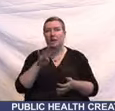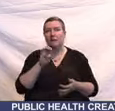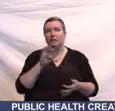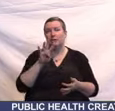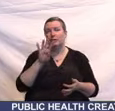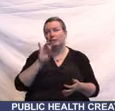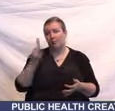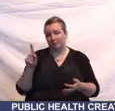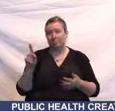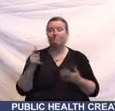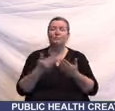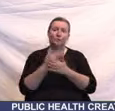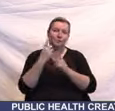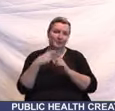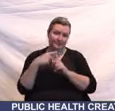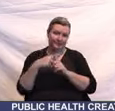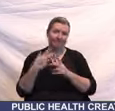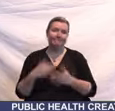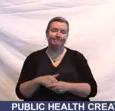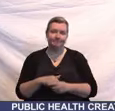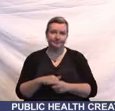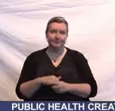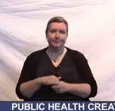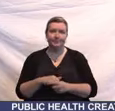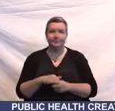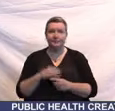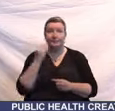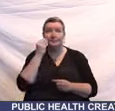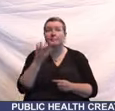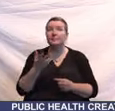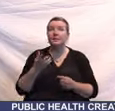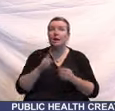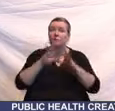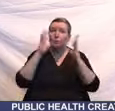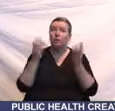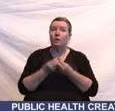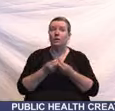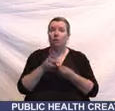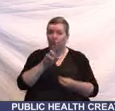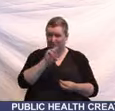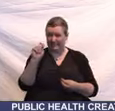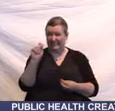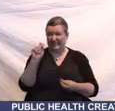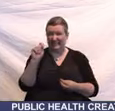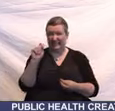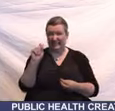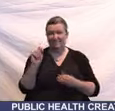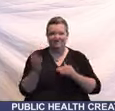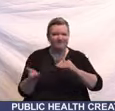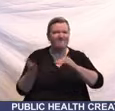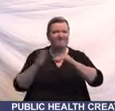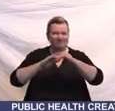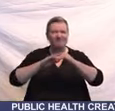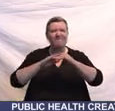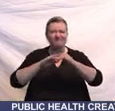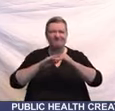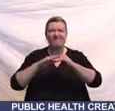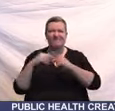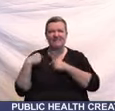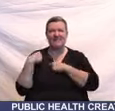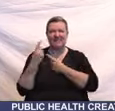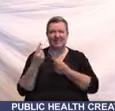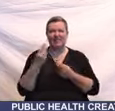cases. But note also the jump in the overall rate of transmission, which while holding steady for the past several days